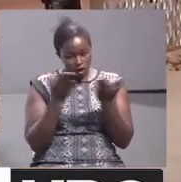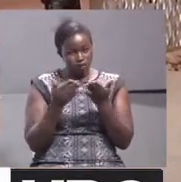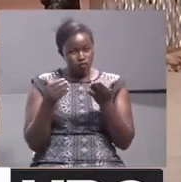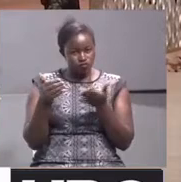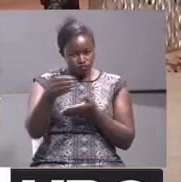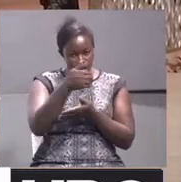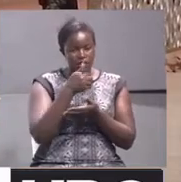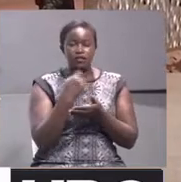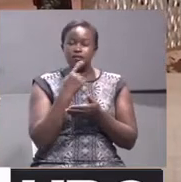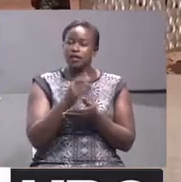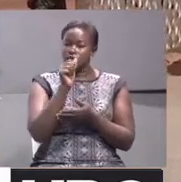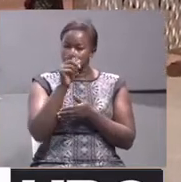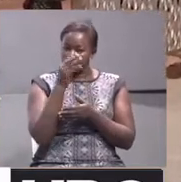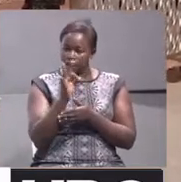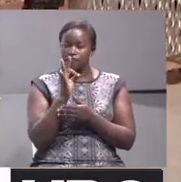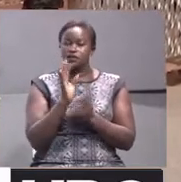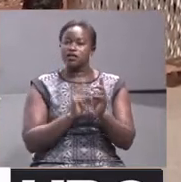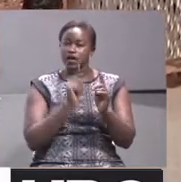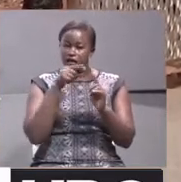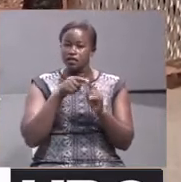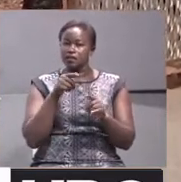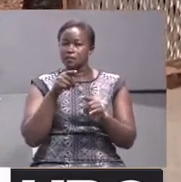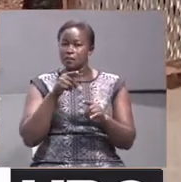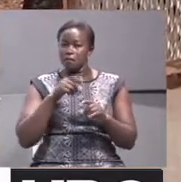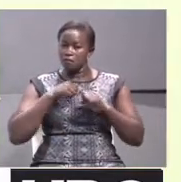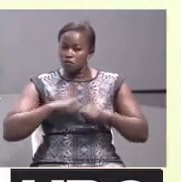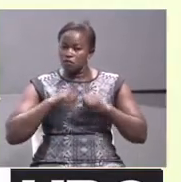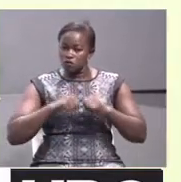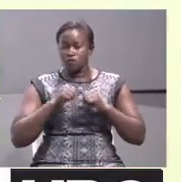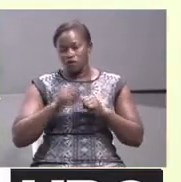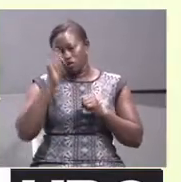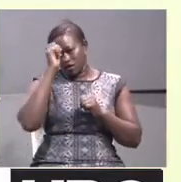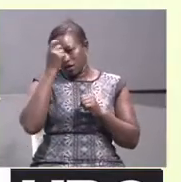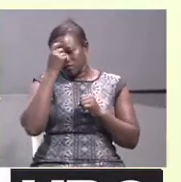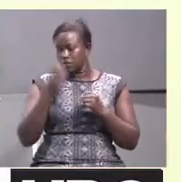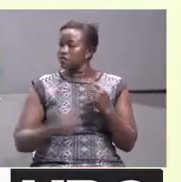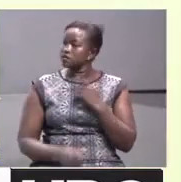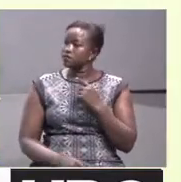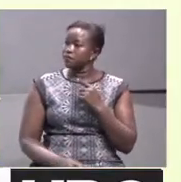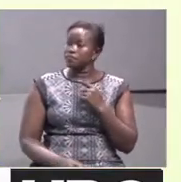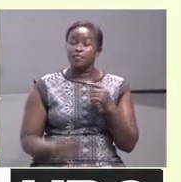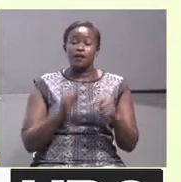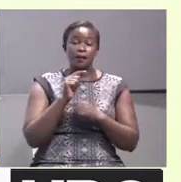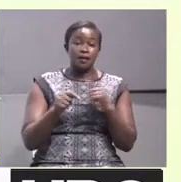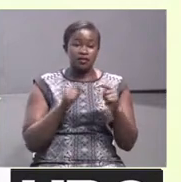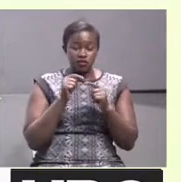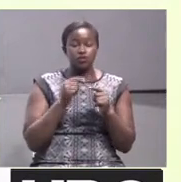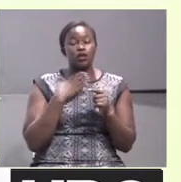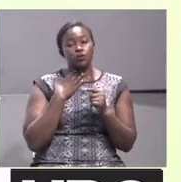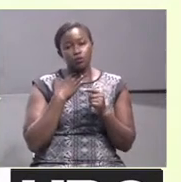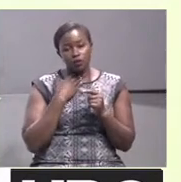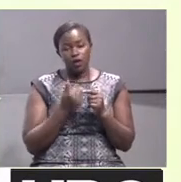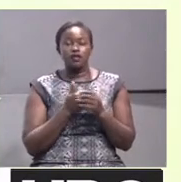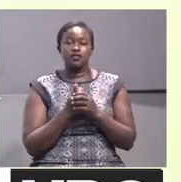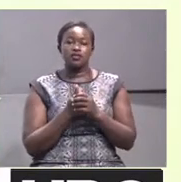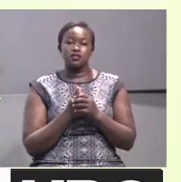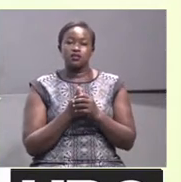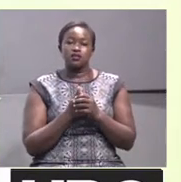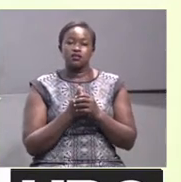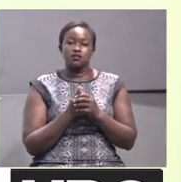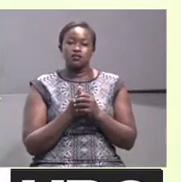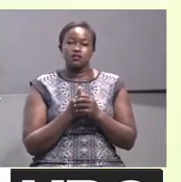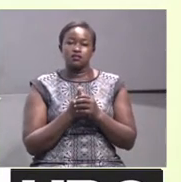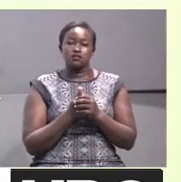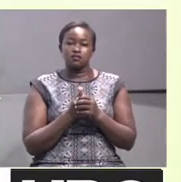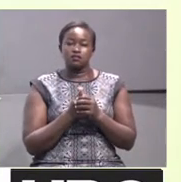ADF remnants are targeting prominent people in government. In particular, we would like to caution all our